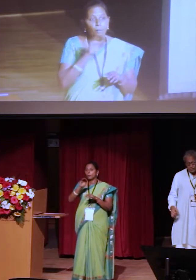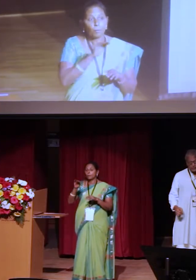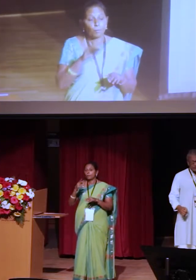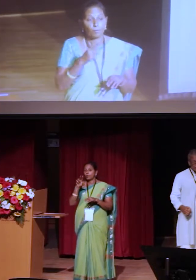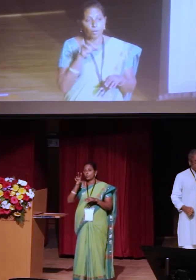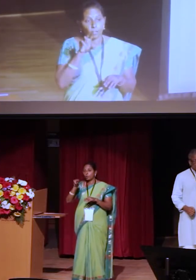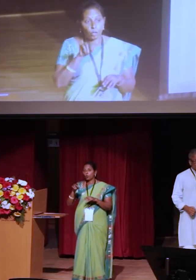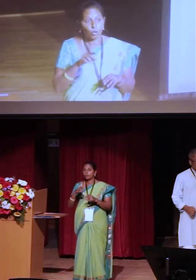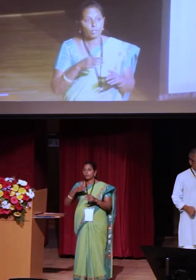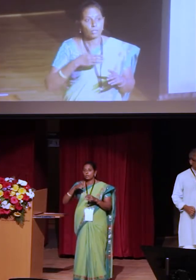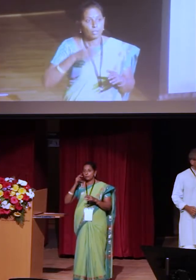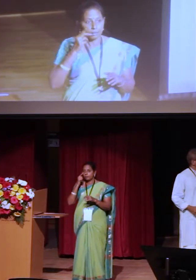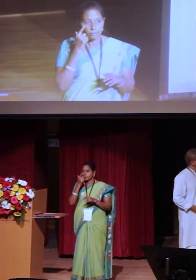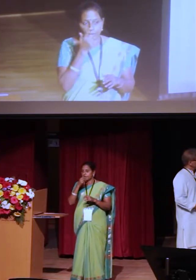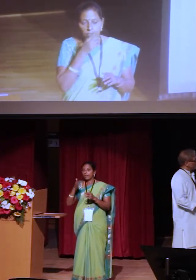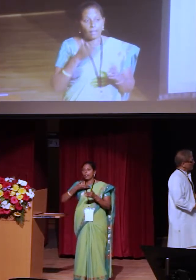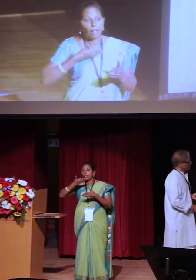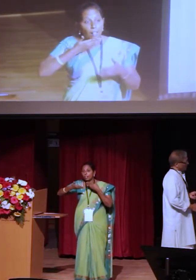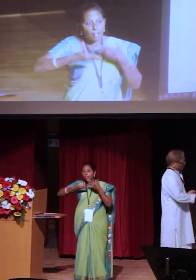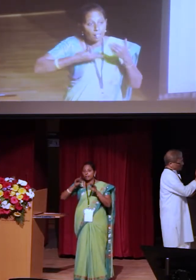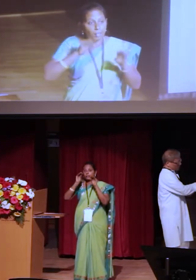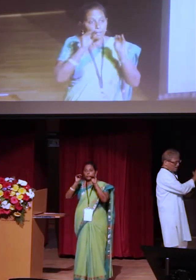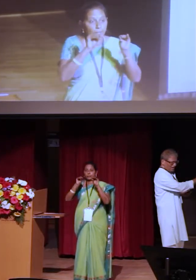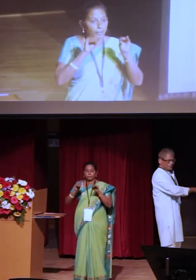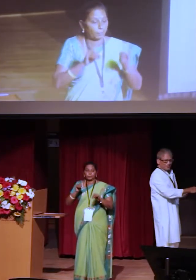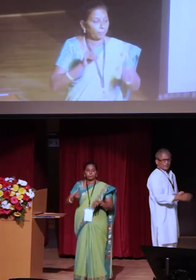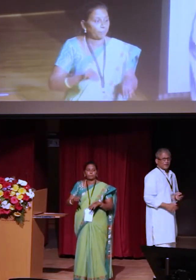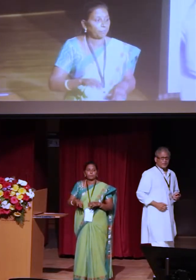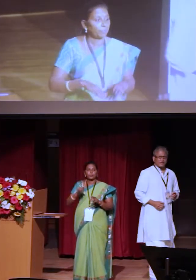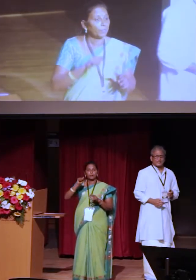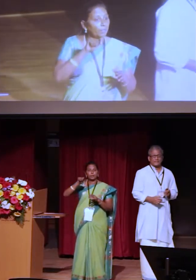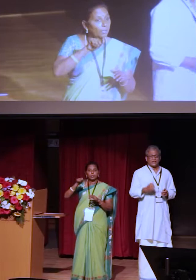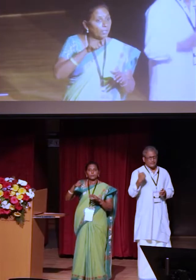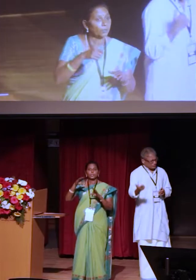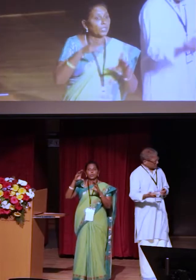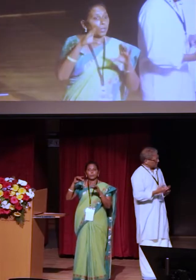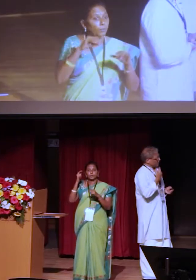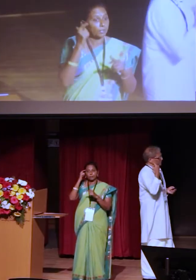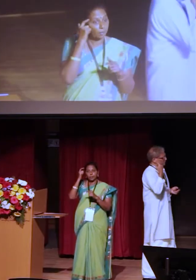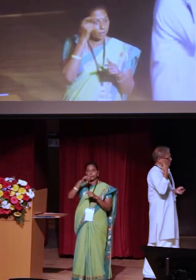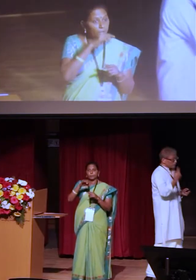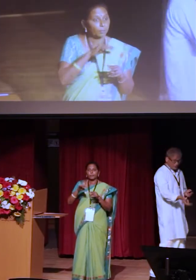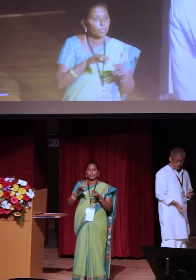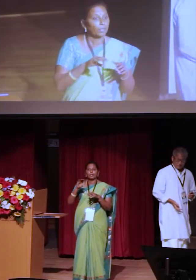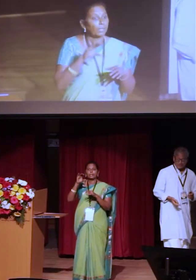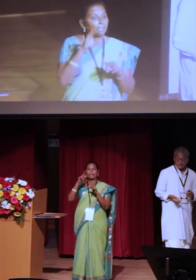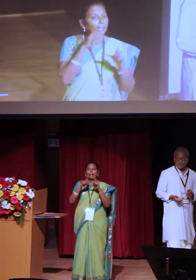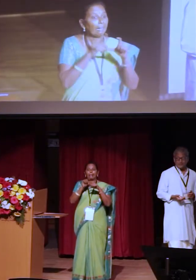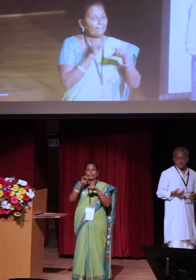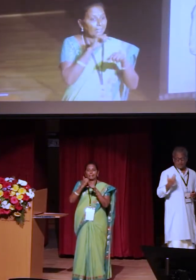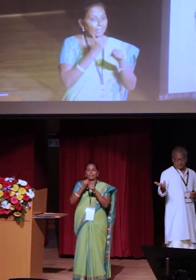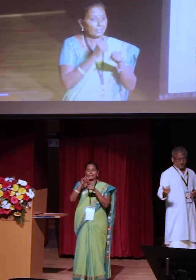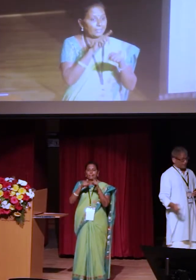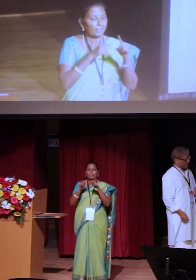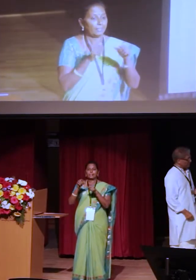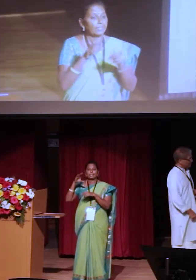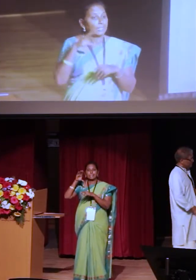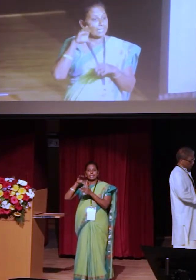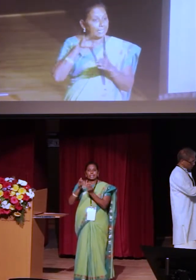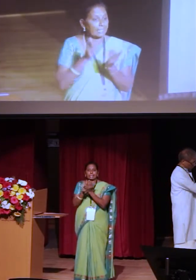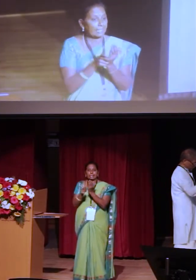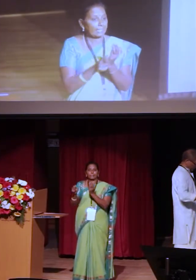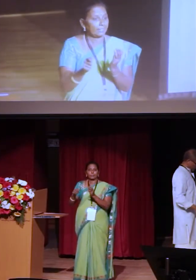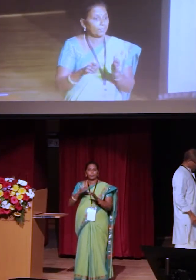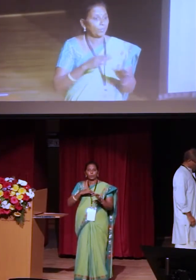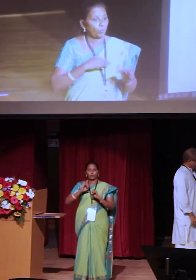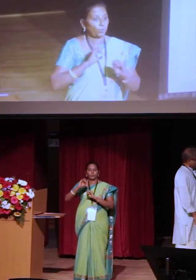learners, including children who are vision impaired. And the three aspects of computational thinking: digital skills, foundational concepts, and programming concepts.